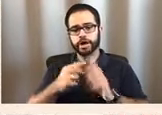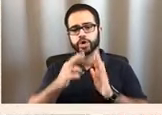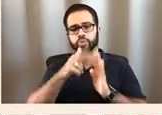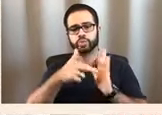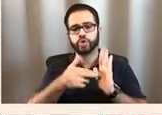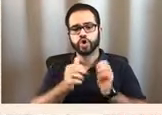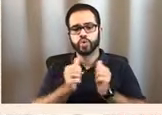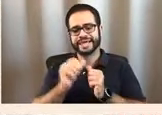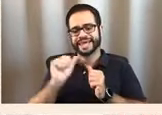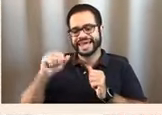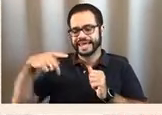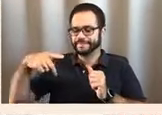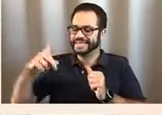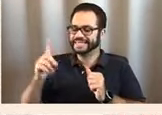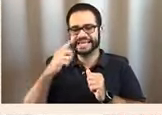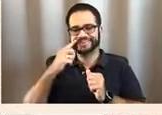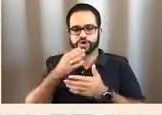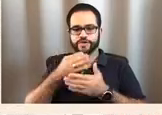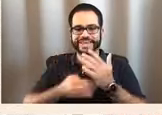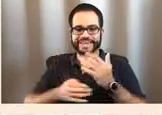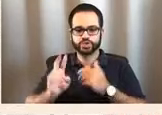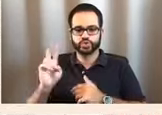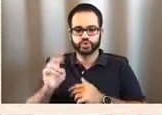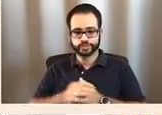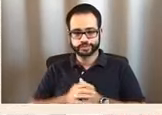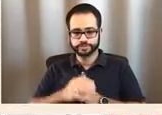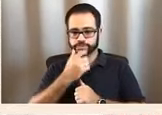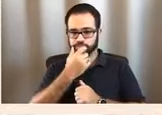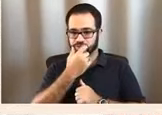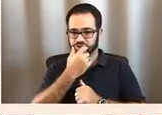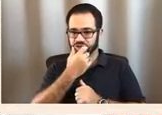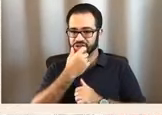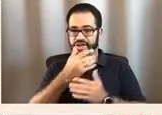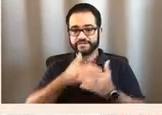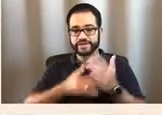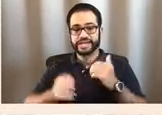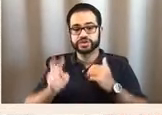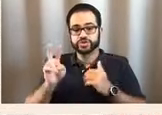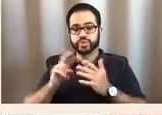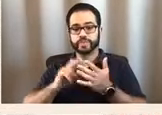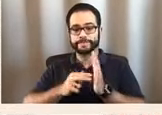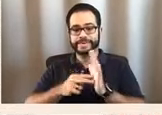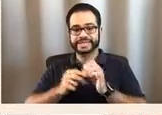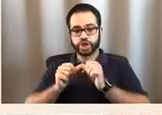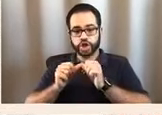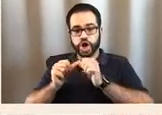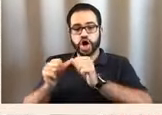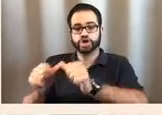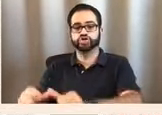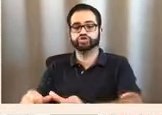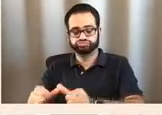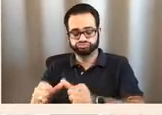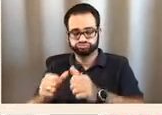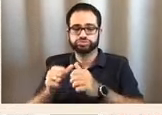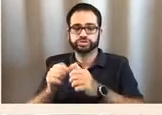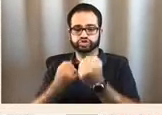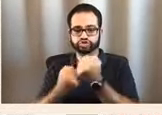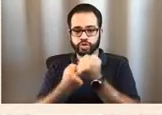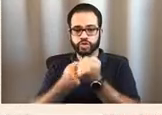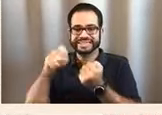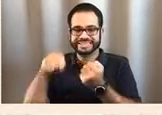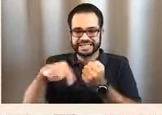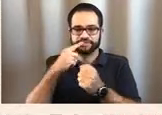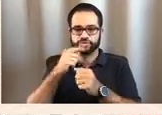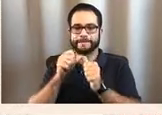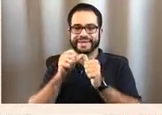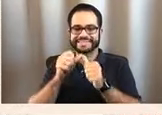two. Phase two is defined as long-term, ongoing supports needed to maintain employment